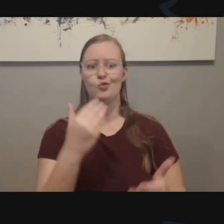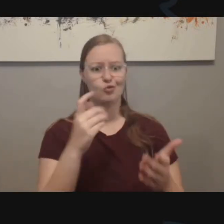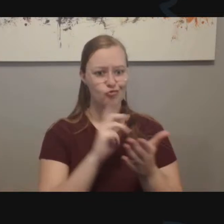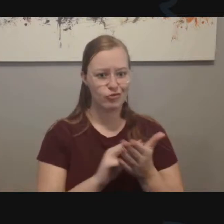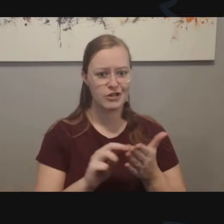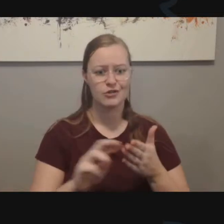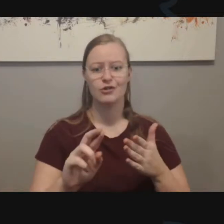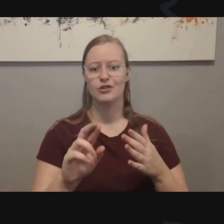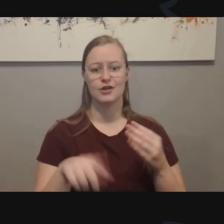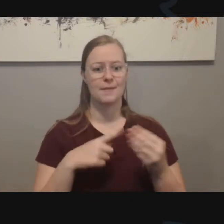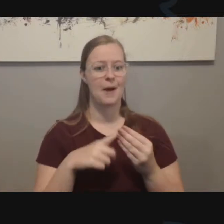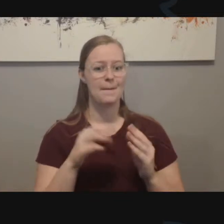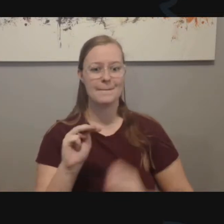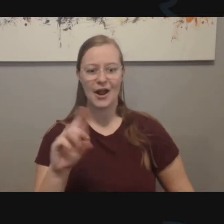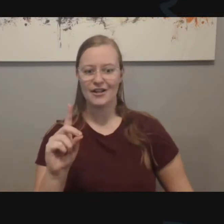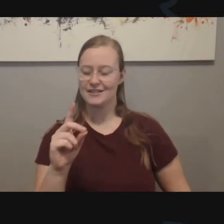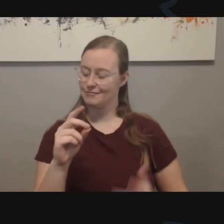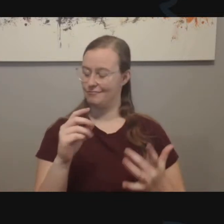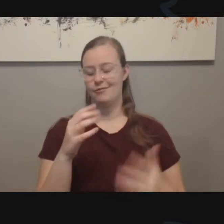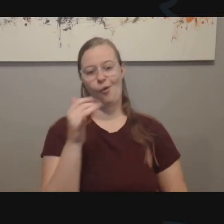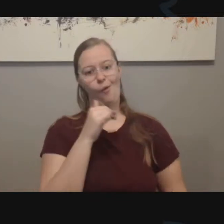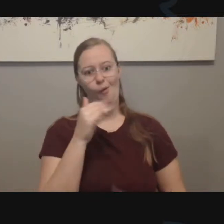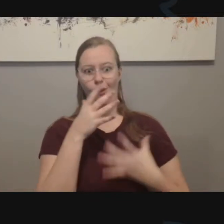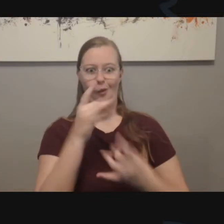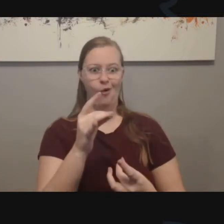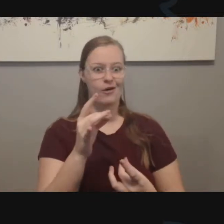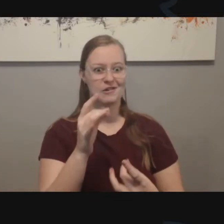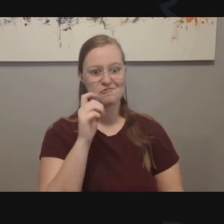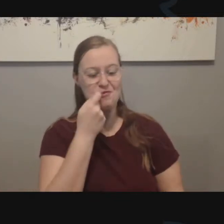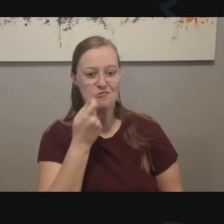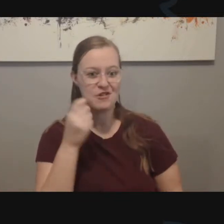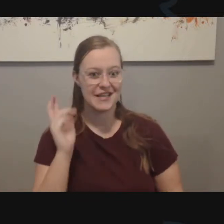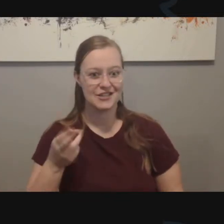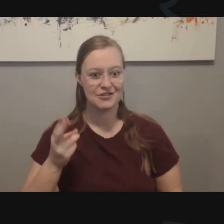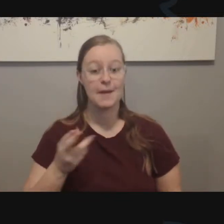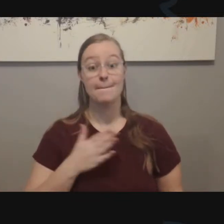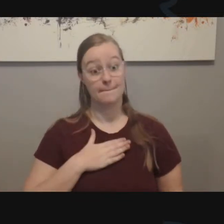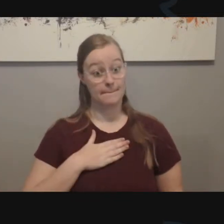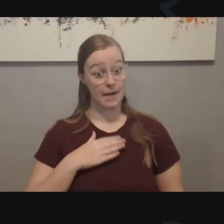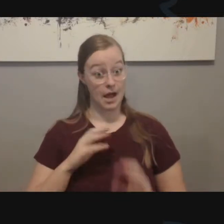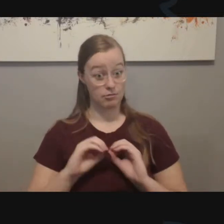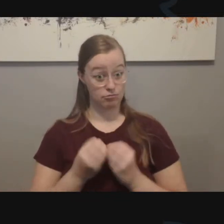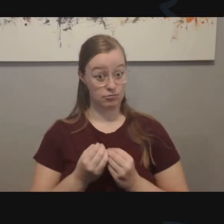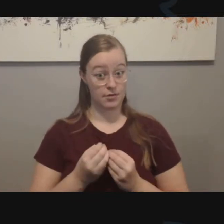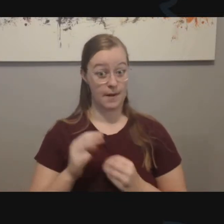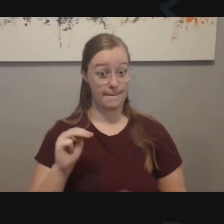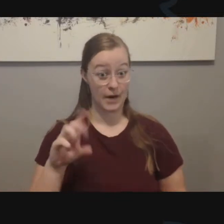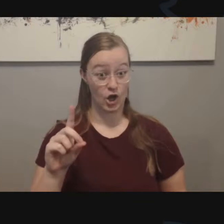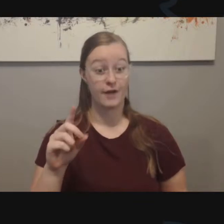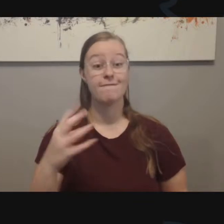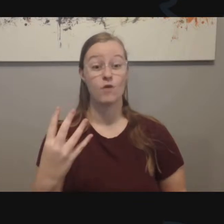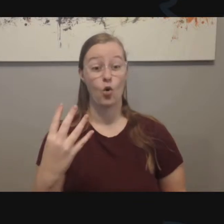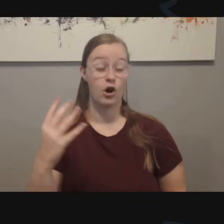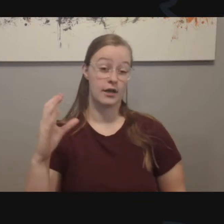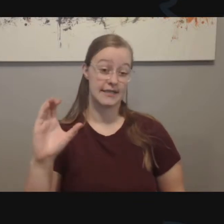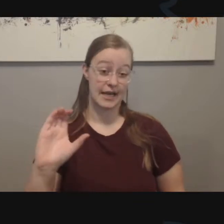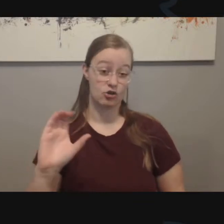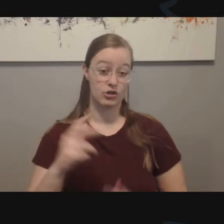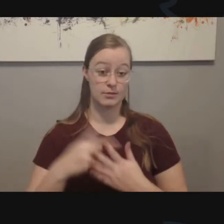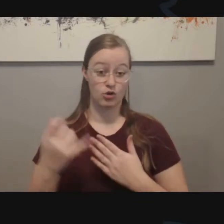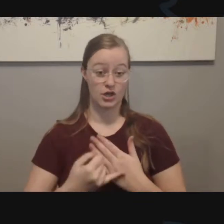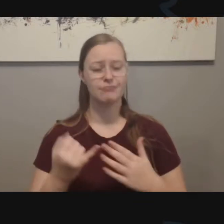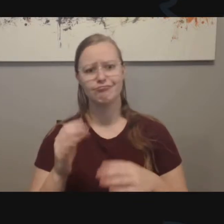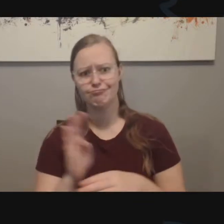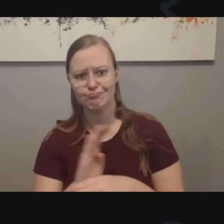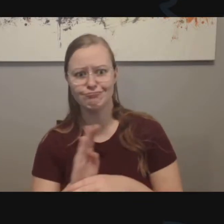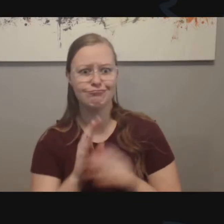Maryland's fascinating history. My own organization, the Maryland's Four Centuries Project, is busy preparing for